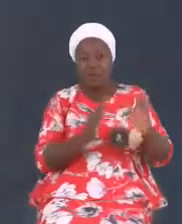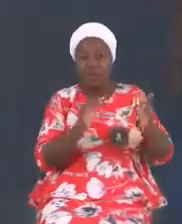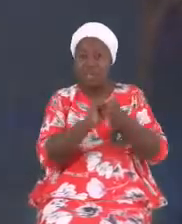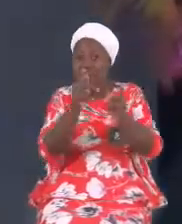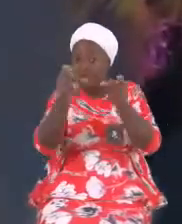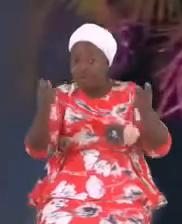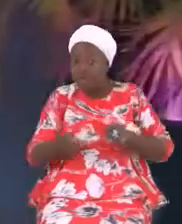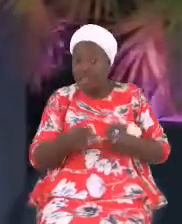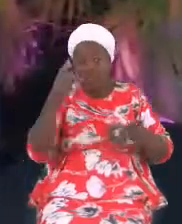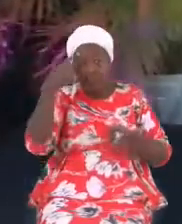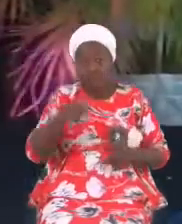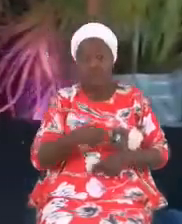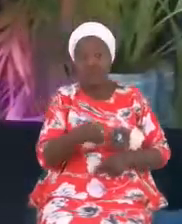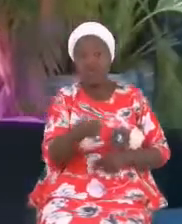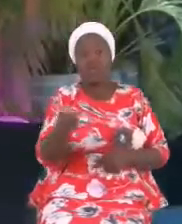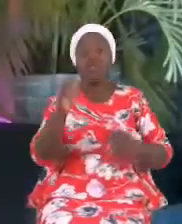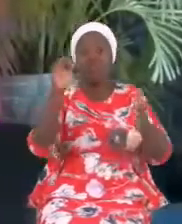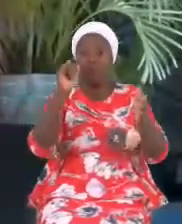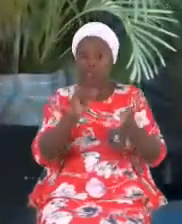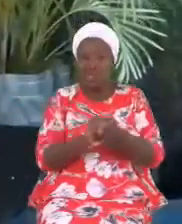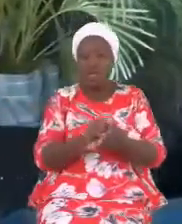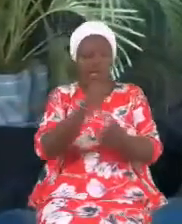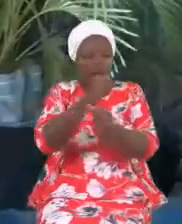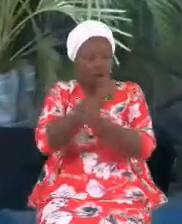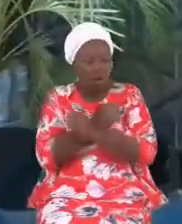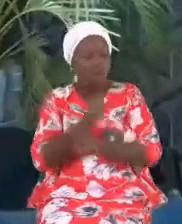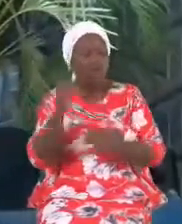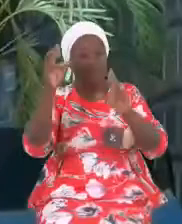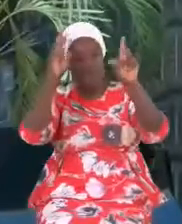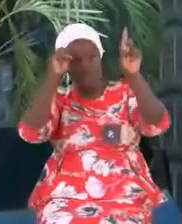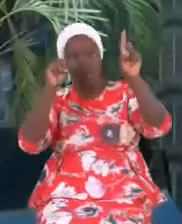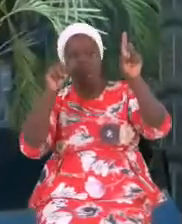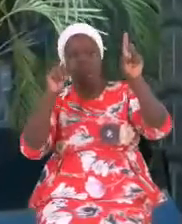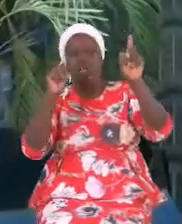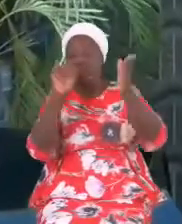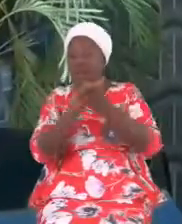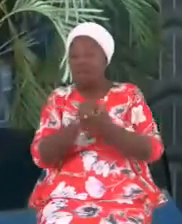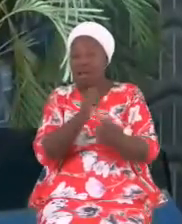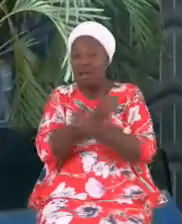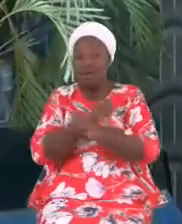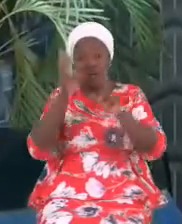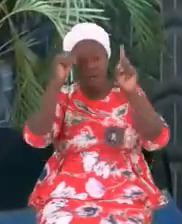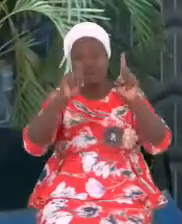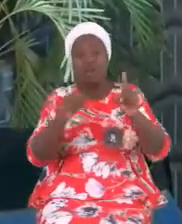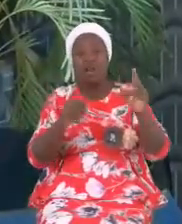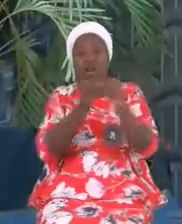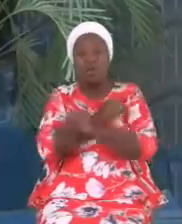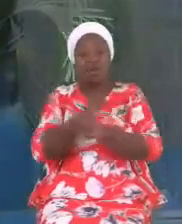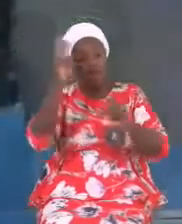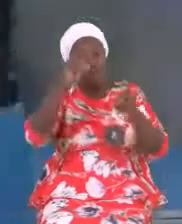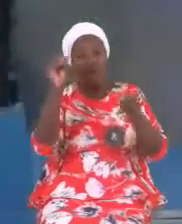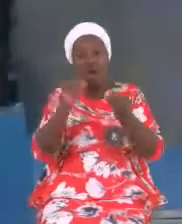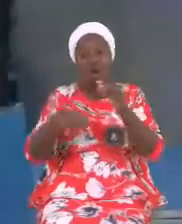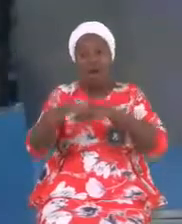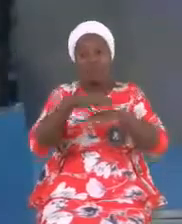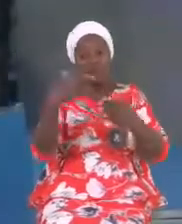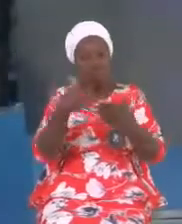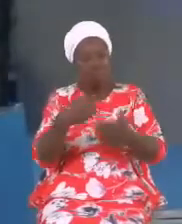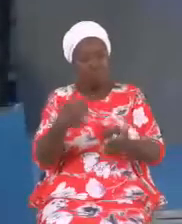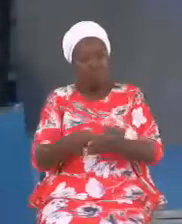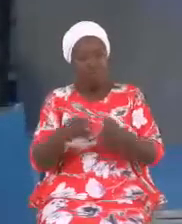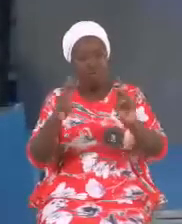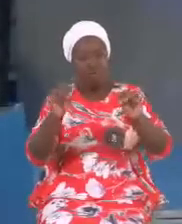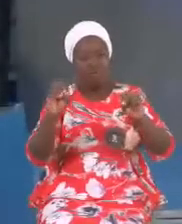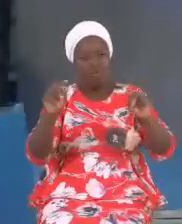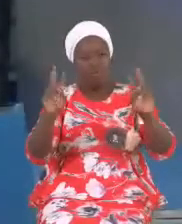for them that love him. Love him above money. Love him above